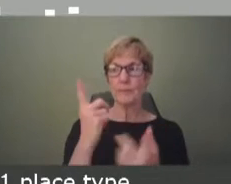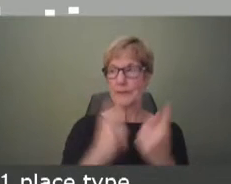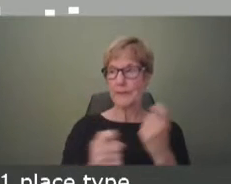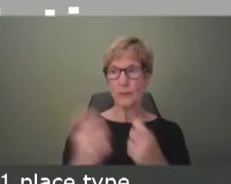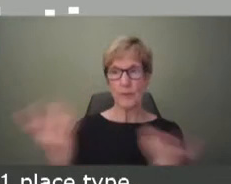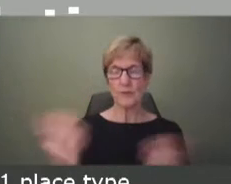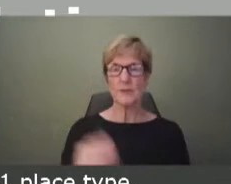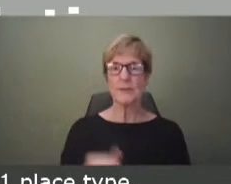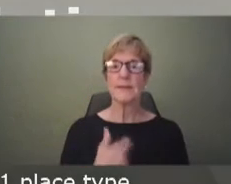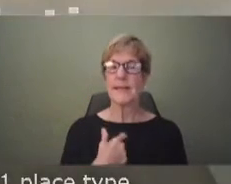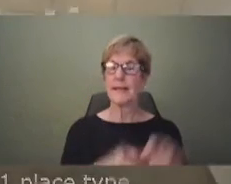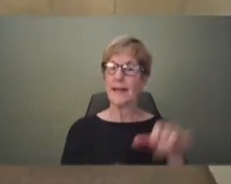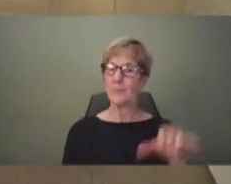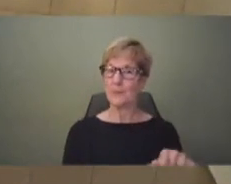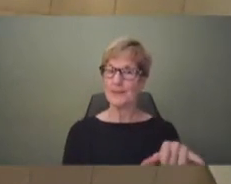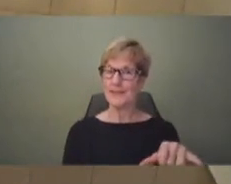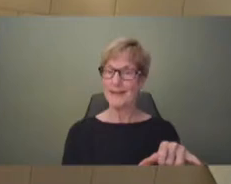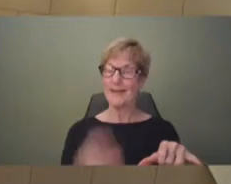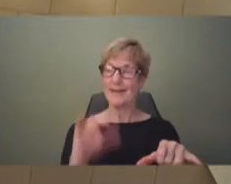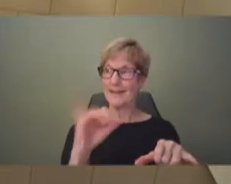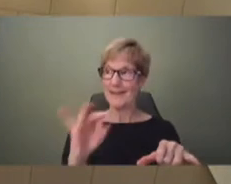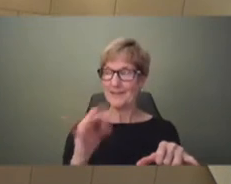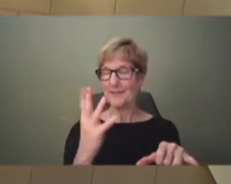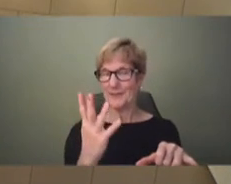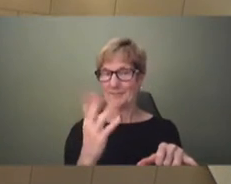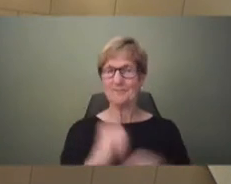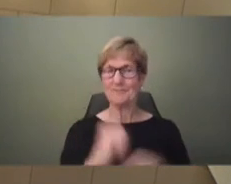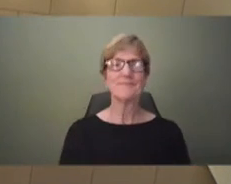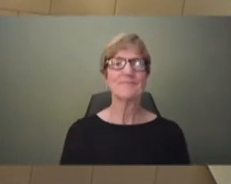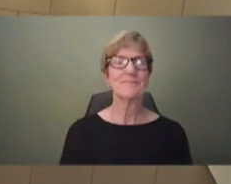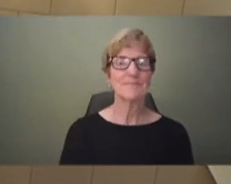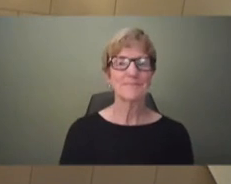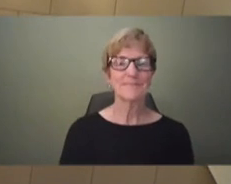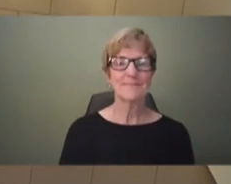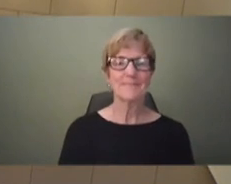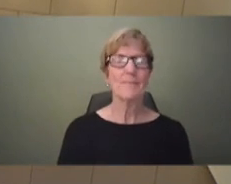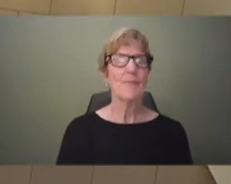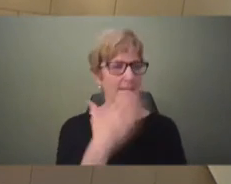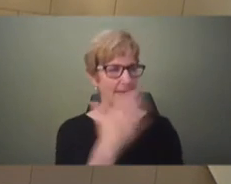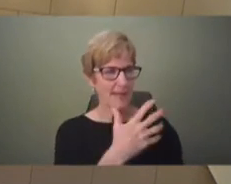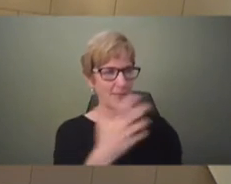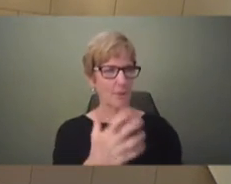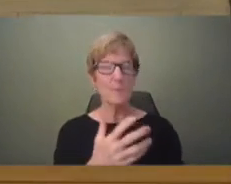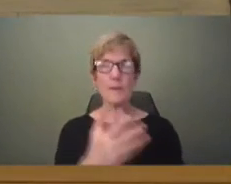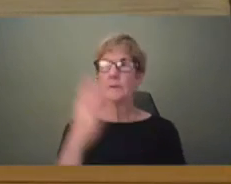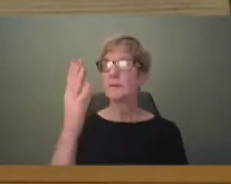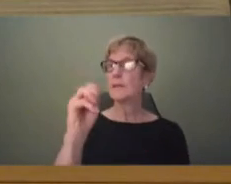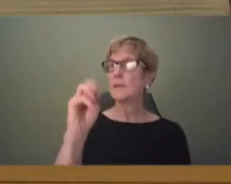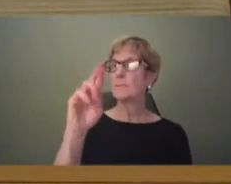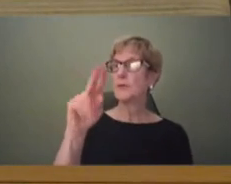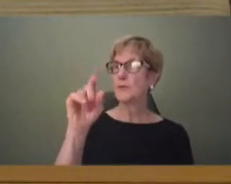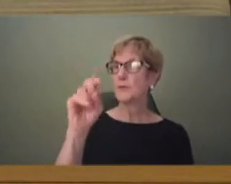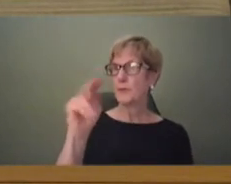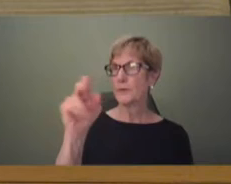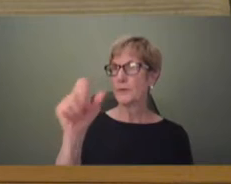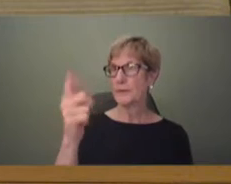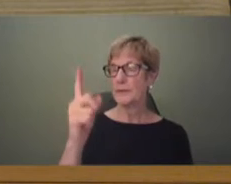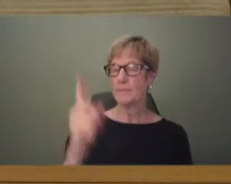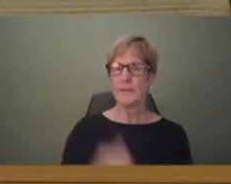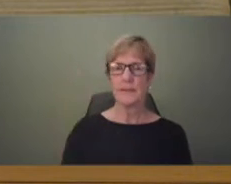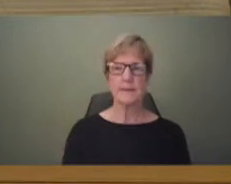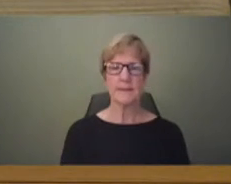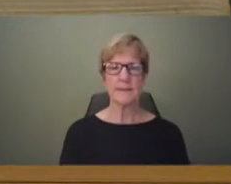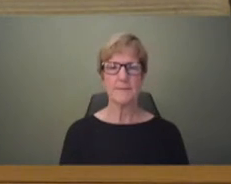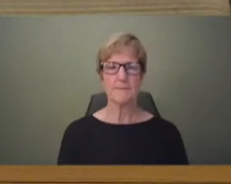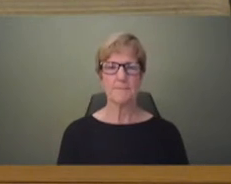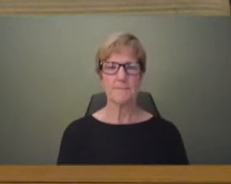stay right here just in case thank you very much uh Mr Ferguson you have 10 minutes good evening mayor BR